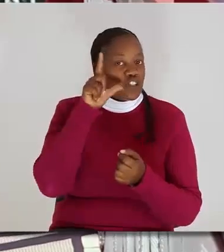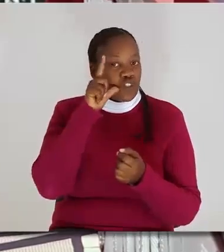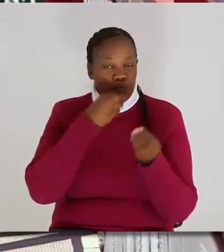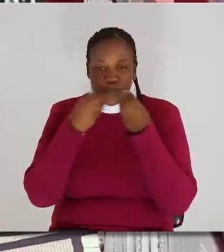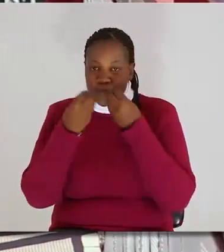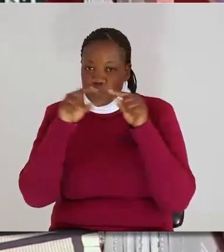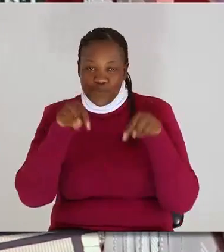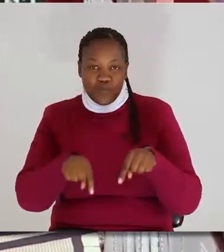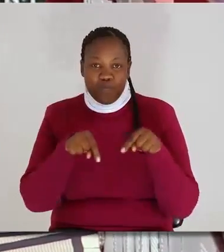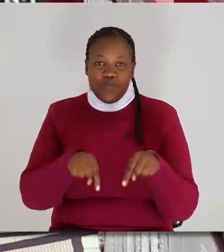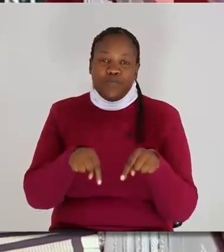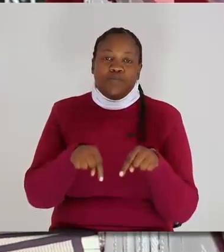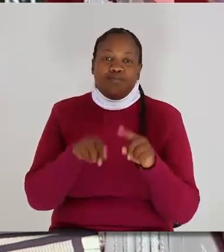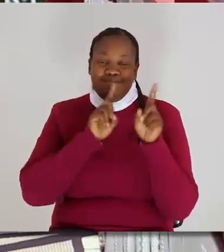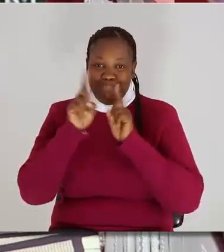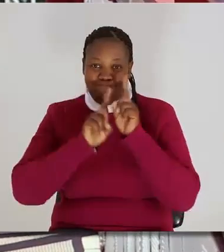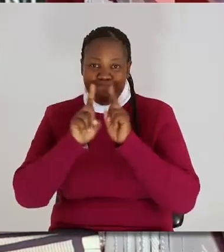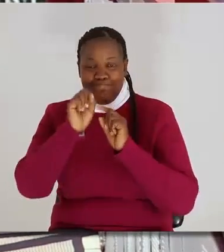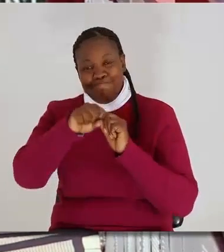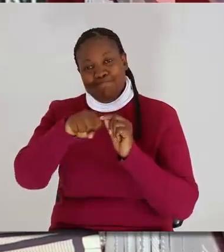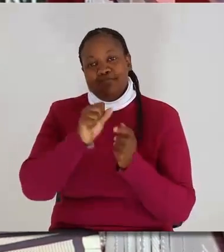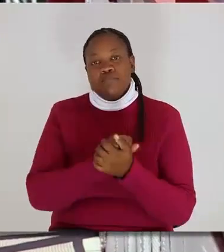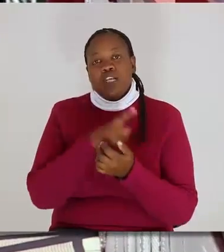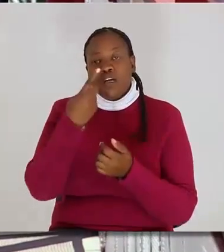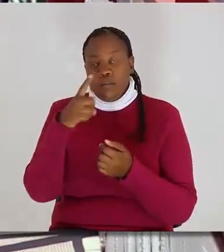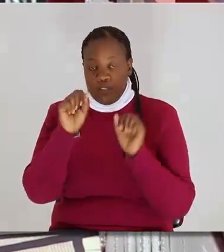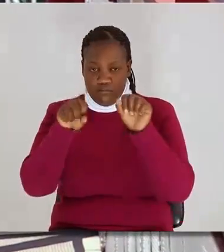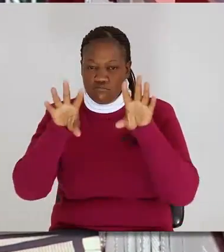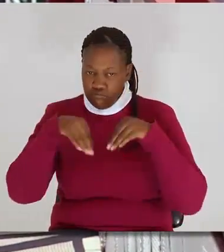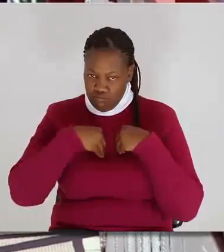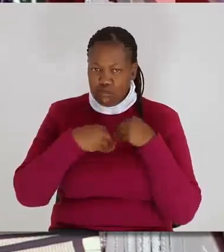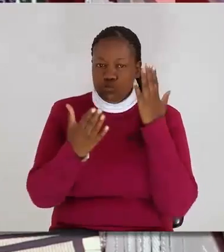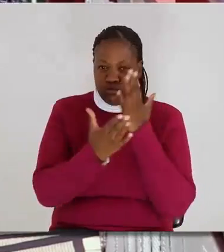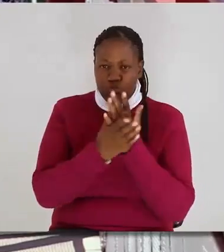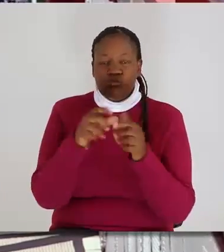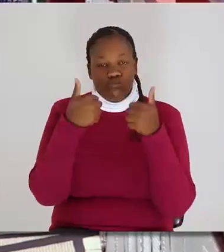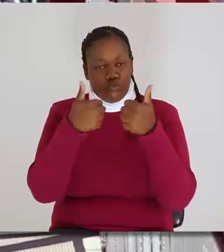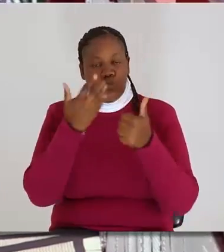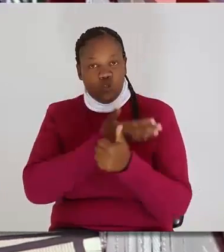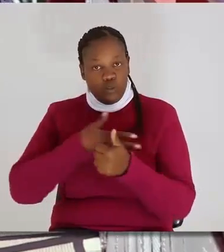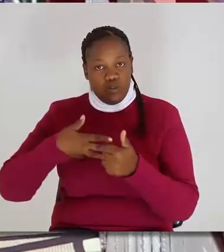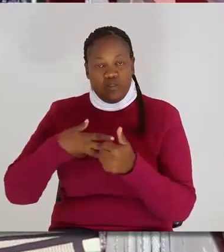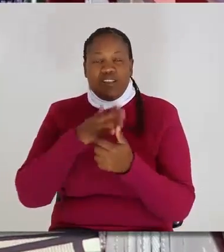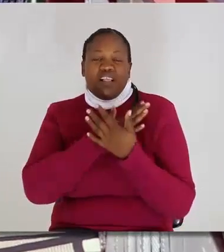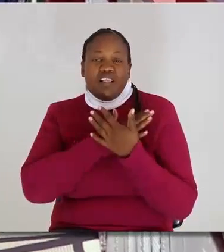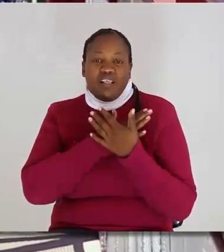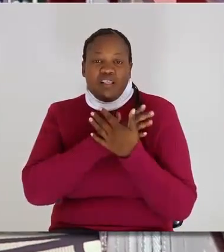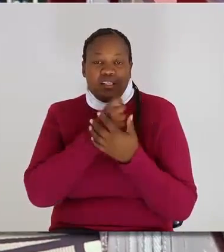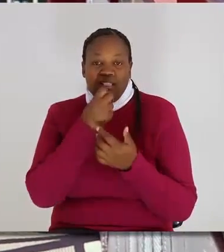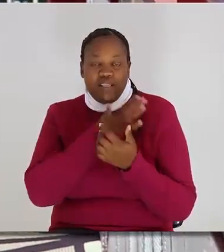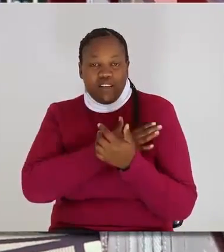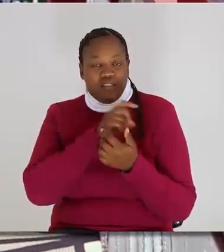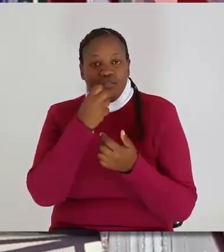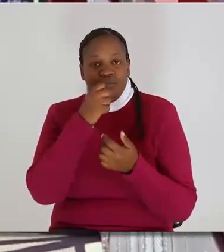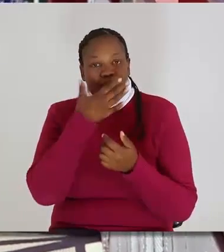Yes, you know, that was by far the best laugh I've ever had there in the cafeteria yesterday. But you must agree, she